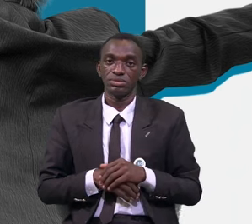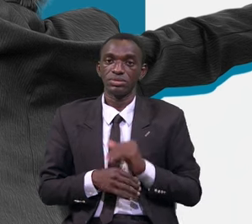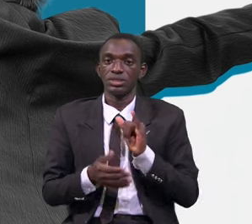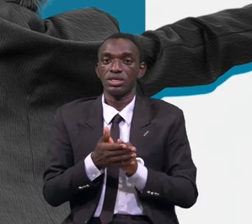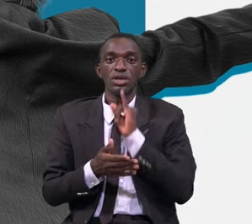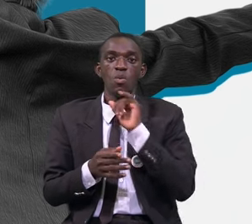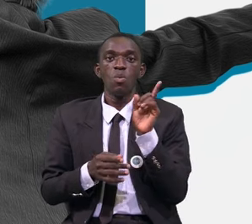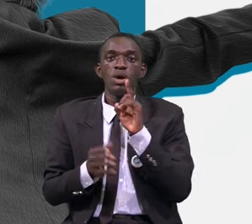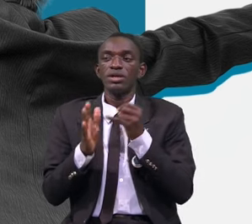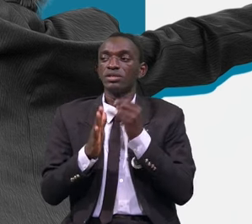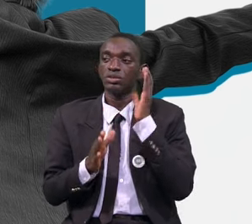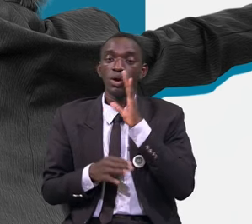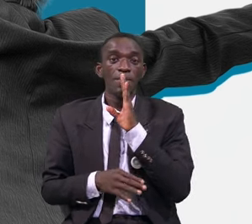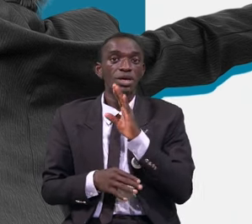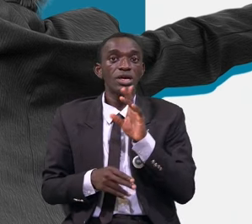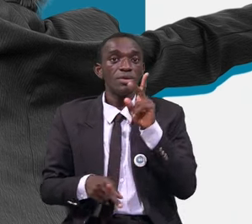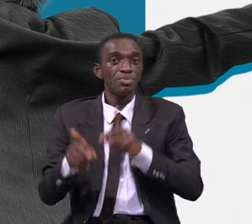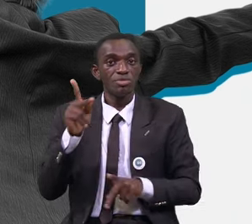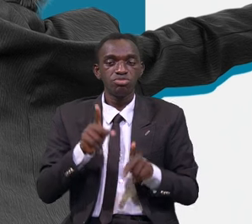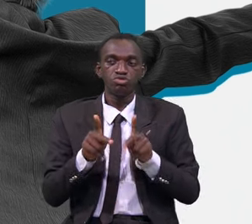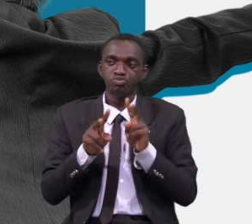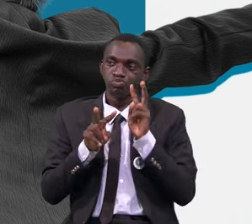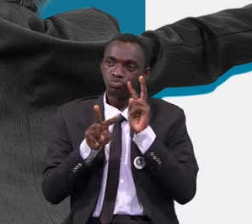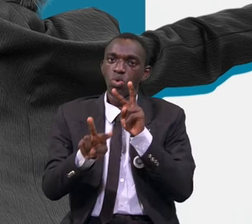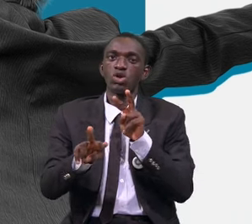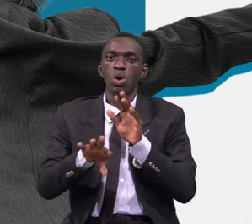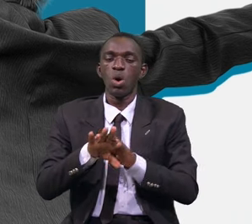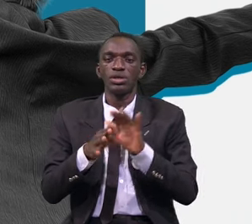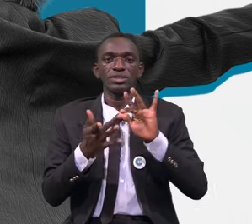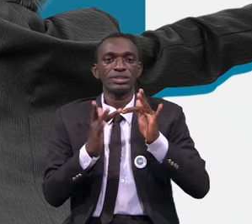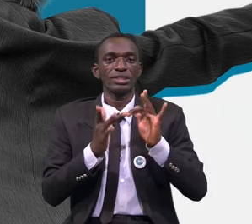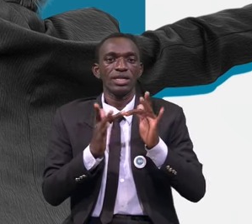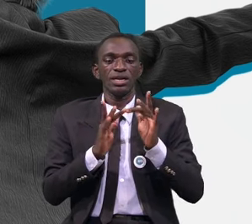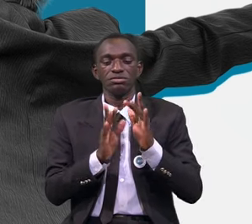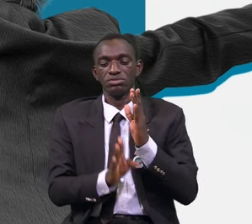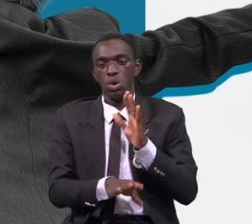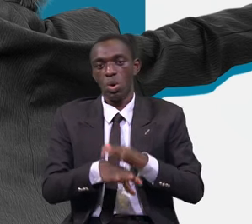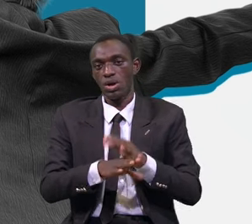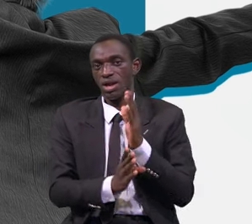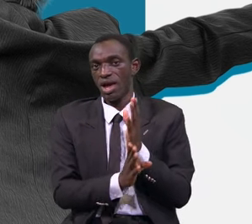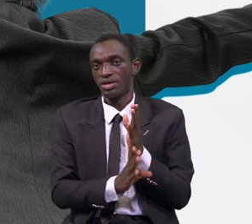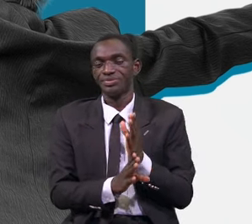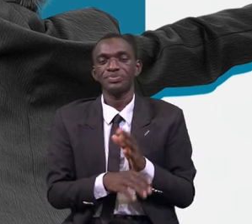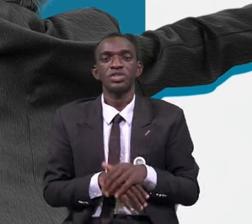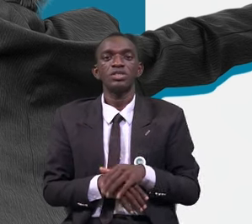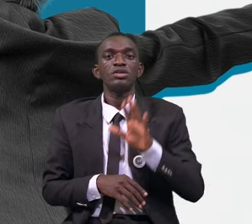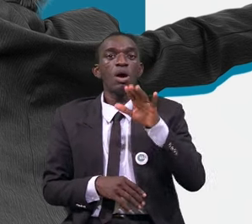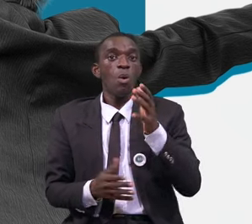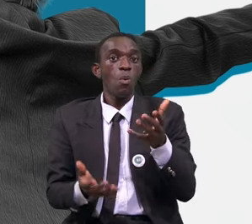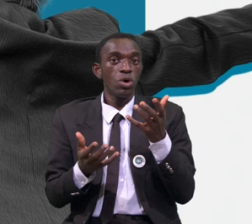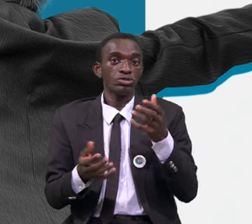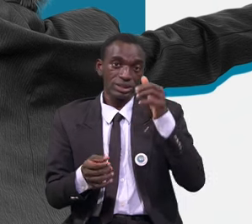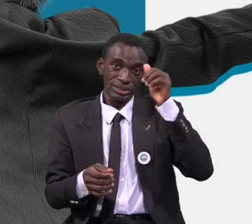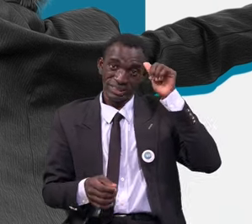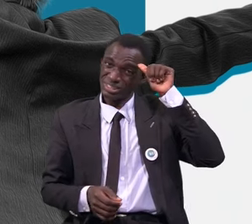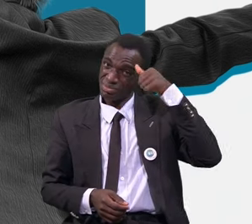tenir. And those who are watching in line, online, et ceux qui suivent en ligne, once again, we want to remind you, you've